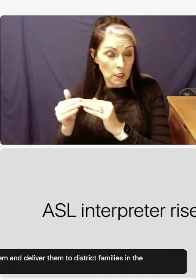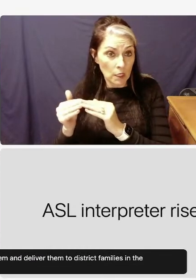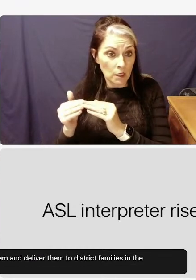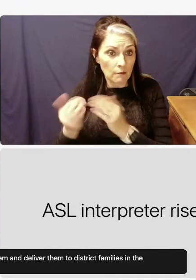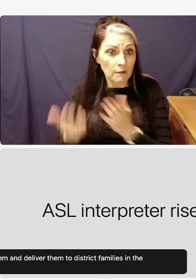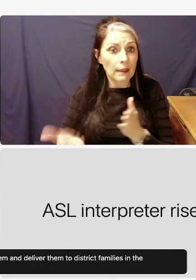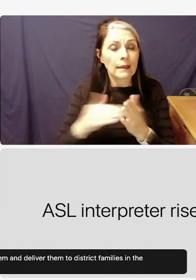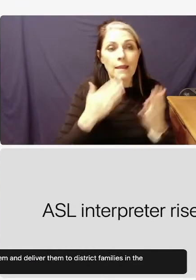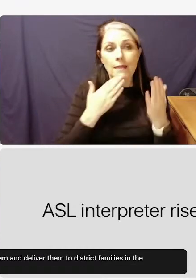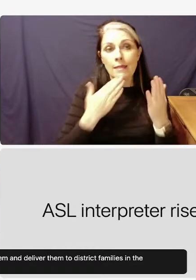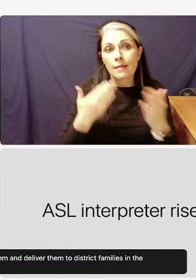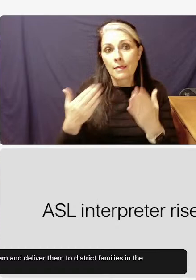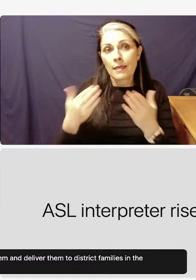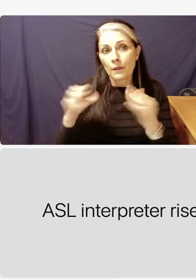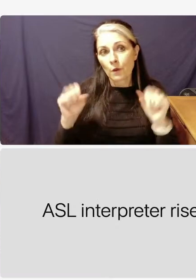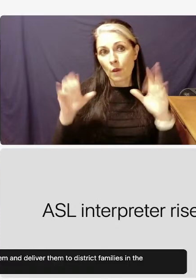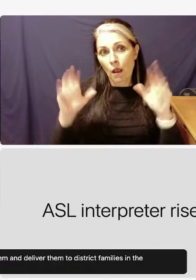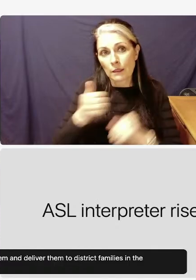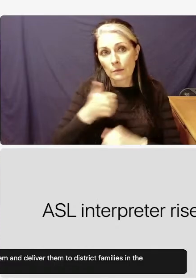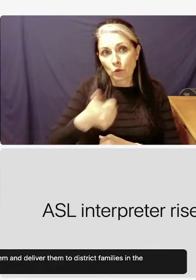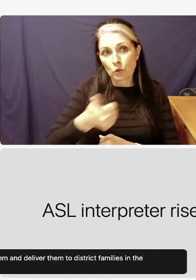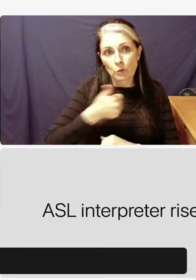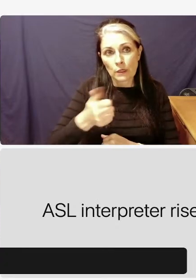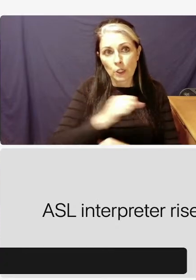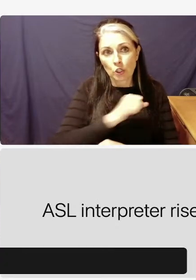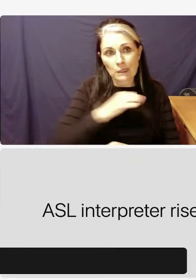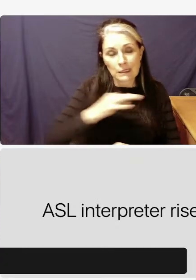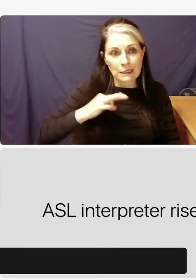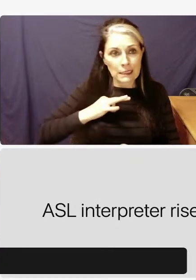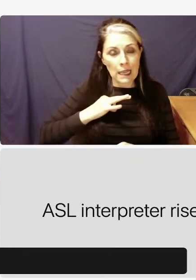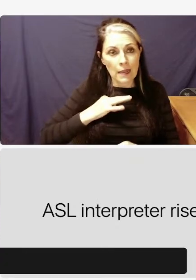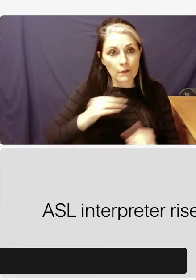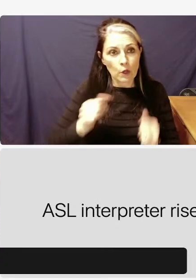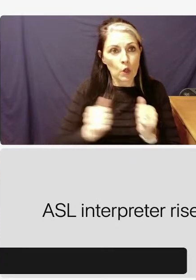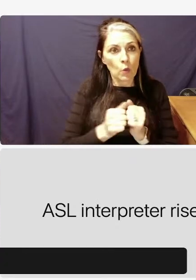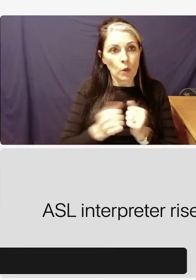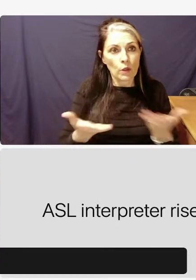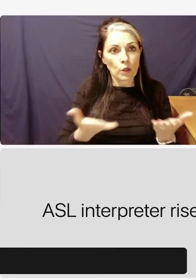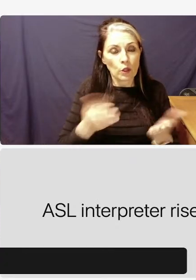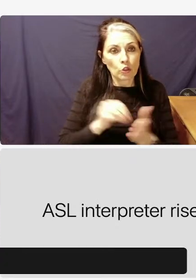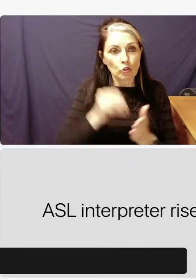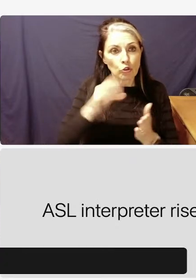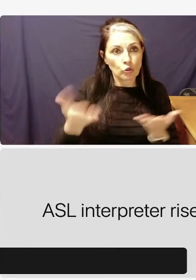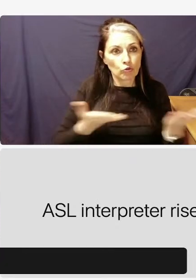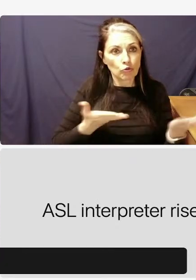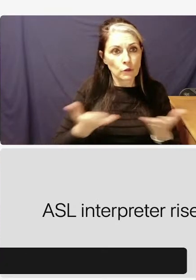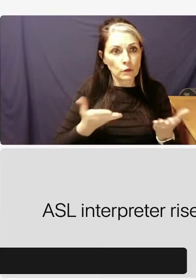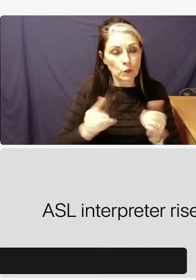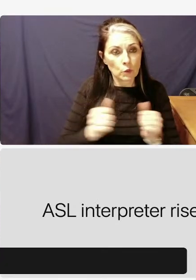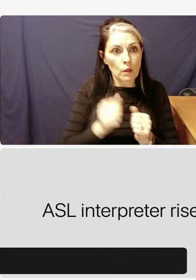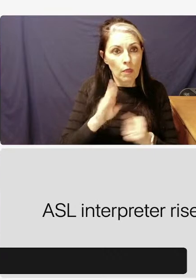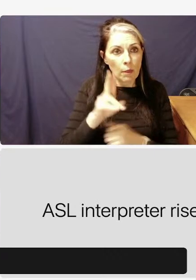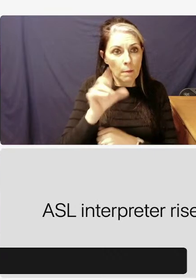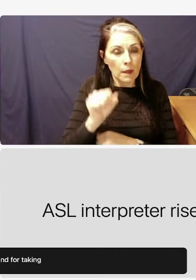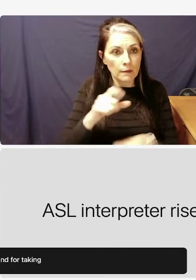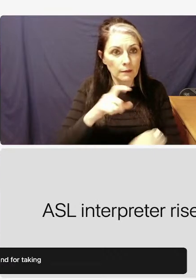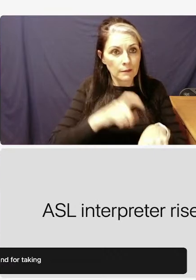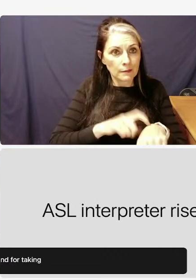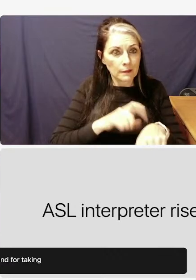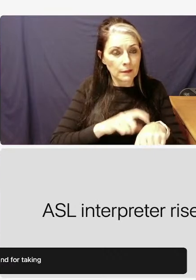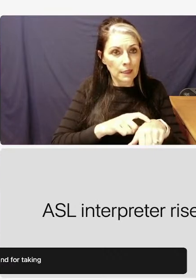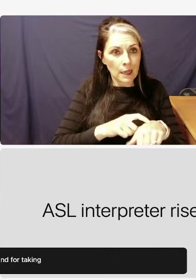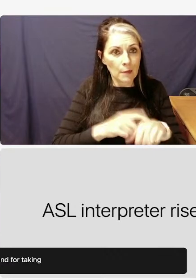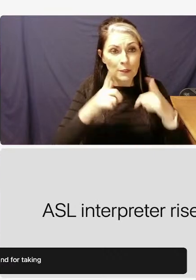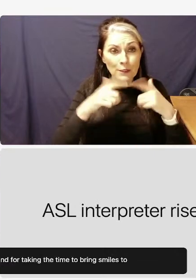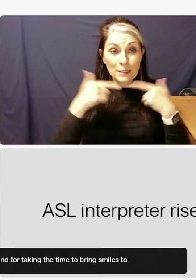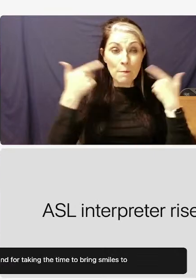again thank you to the awesome transportation staff along with the student services for the the bus and for taking the time to bring smiles to many